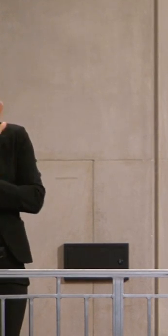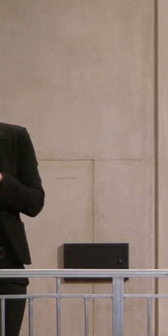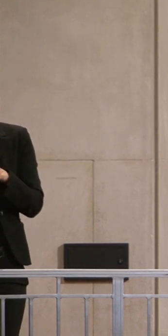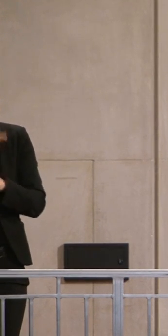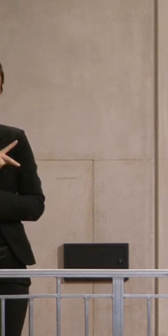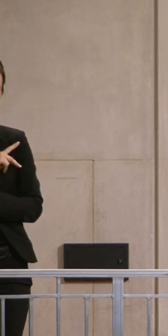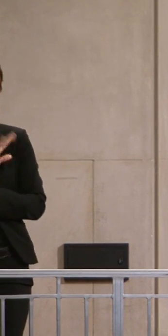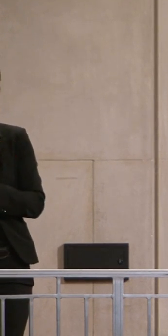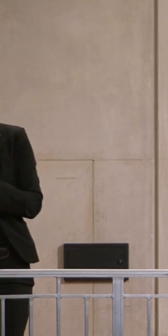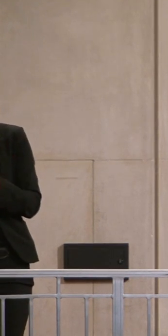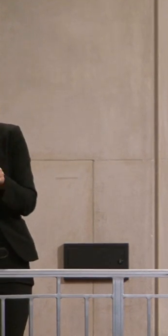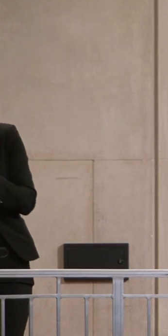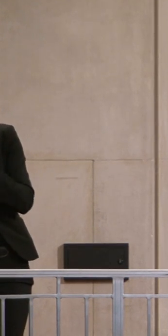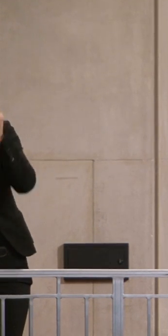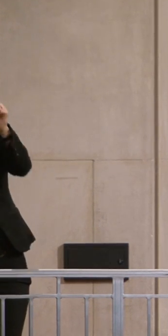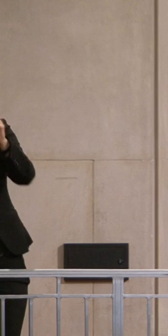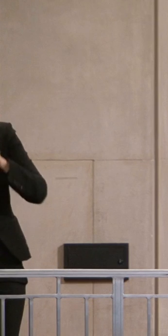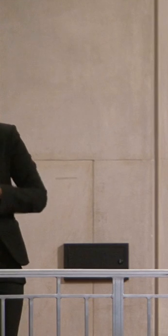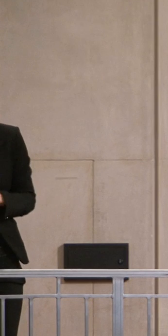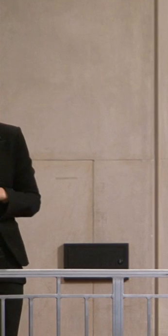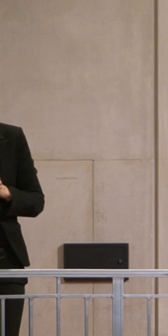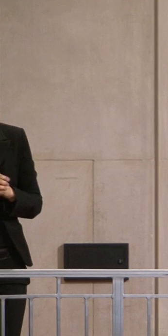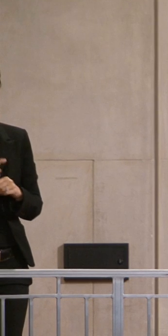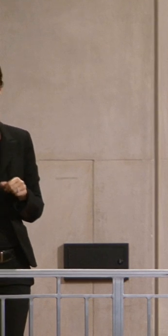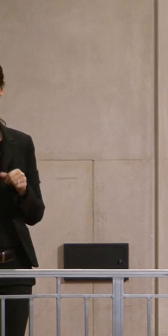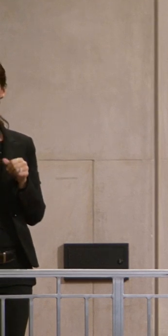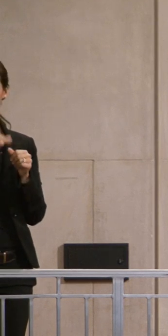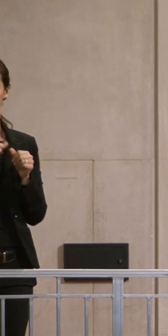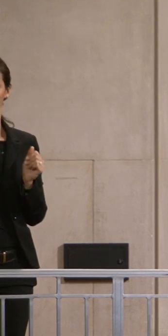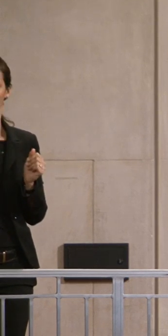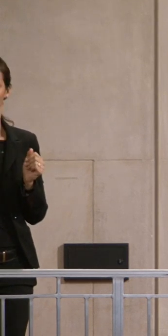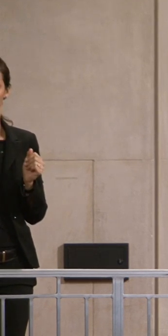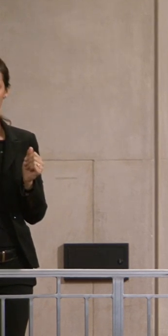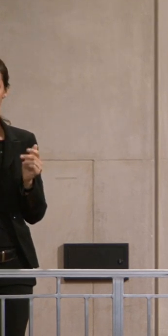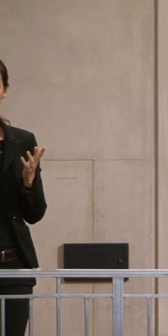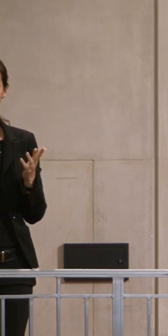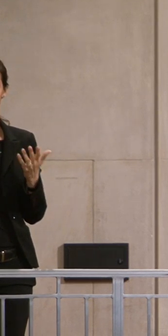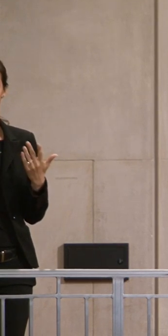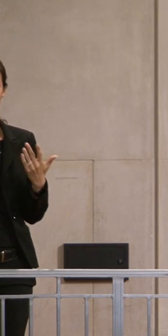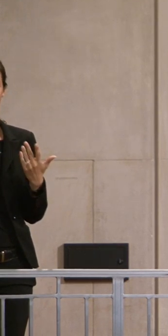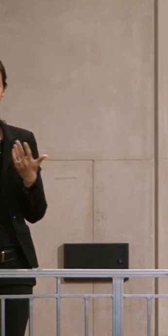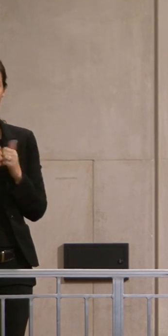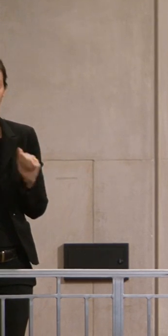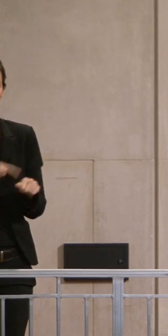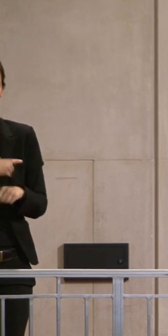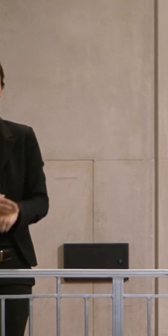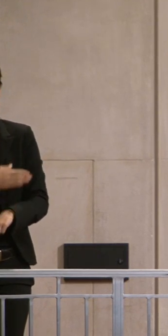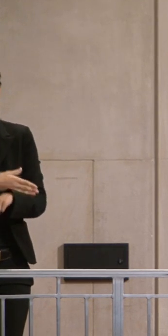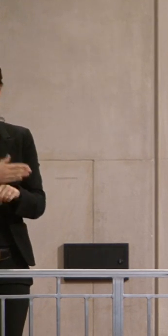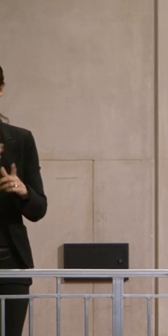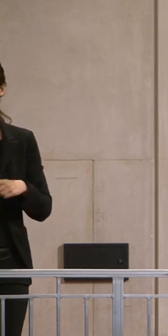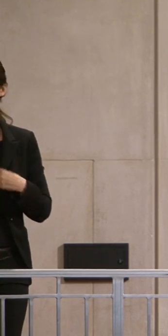aspirations. I was reminded on how far we've come on a recent trip I took to England.